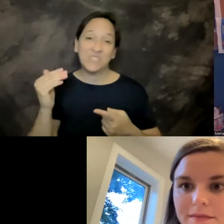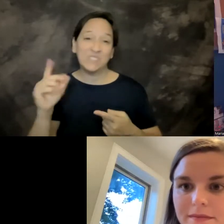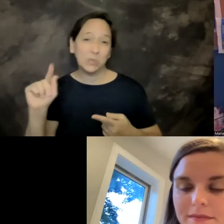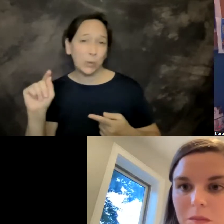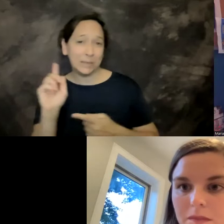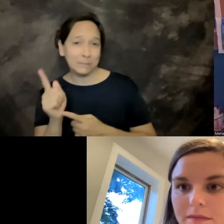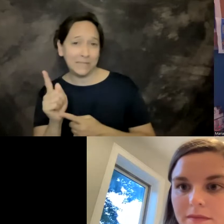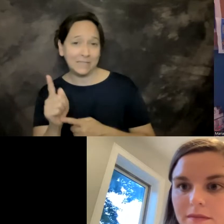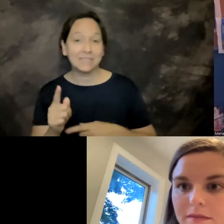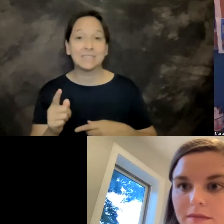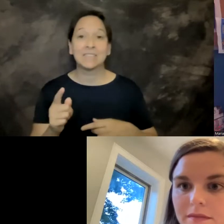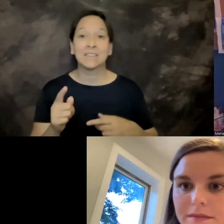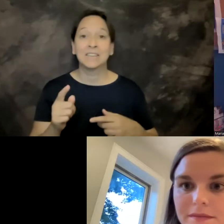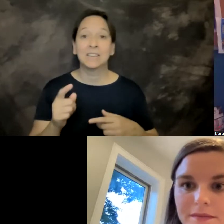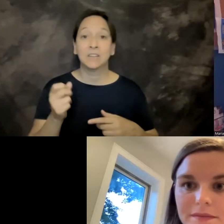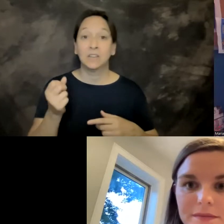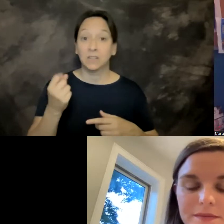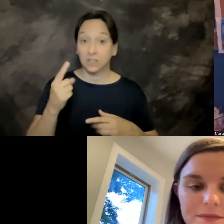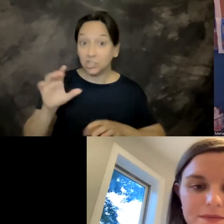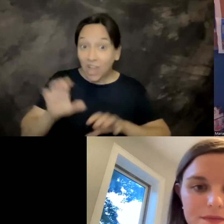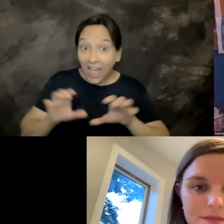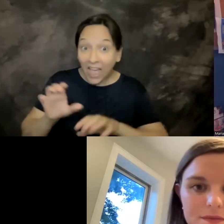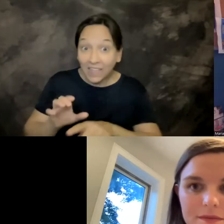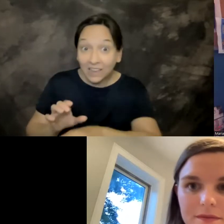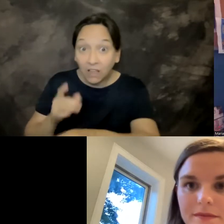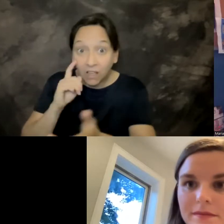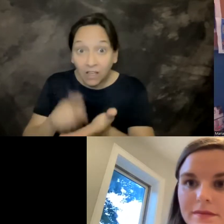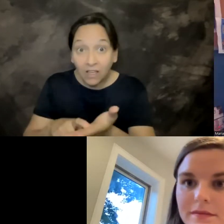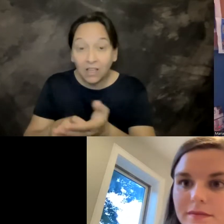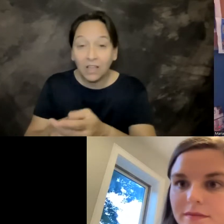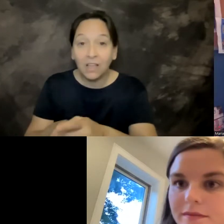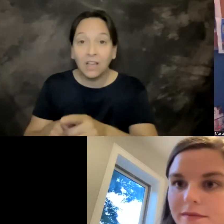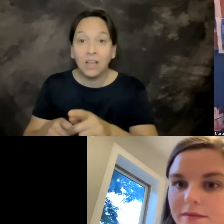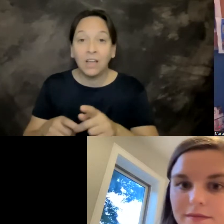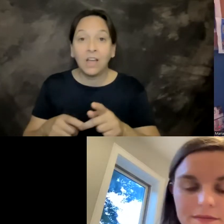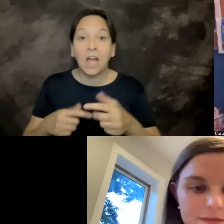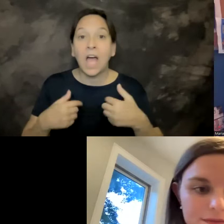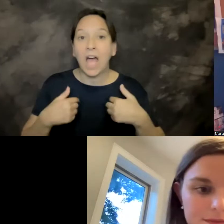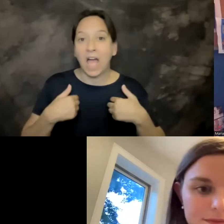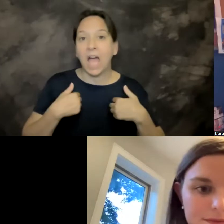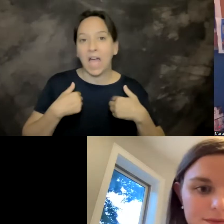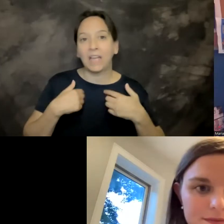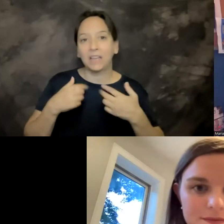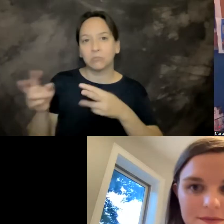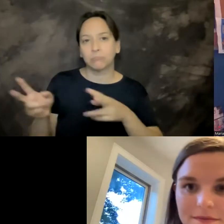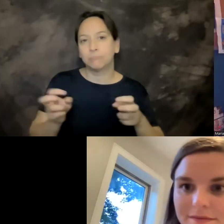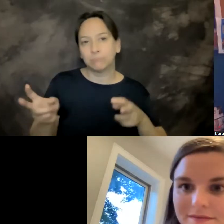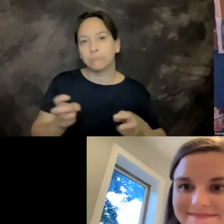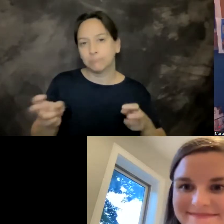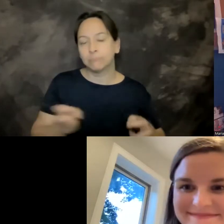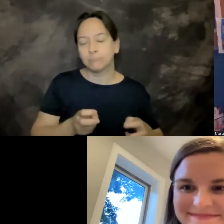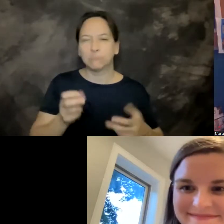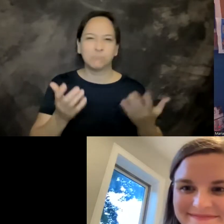is already in the chat. We've been asked, I've been writing them down. I have about 10